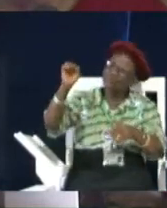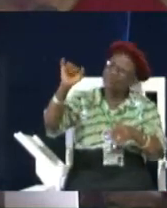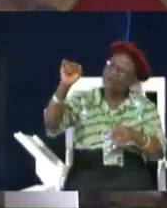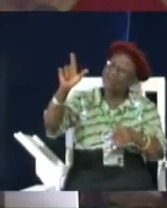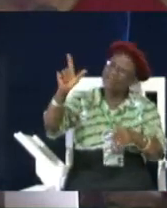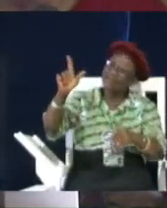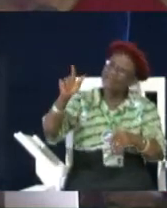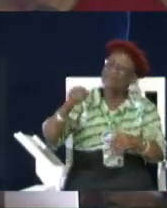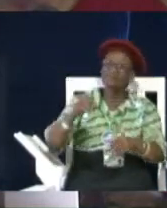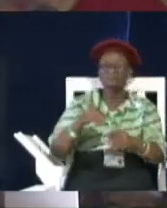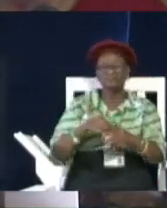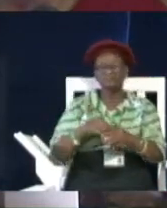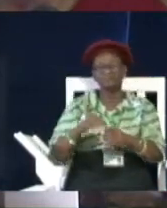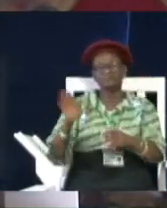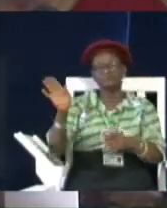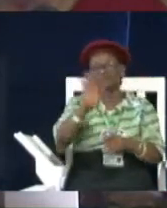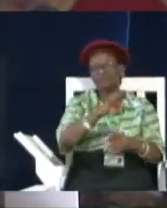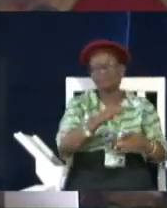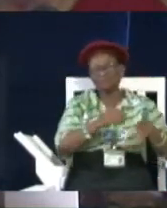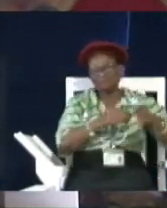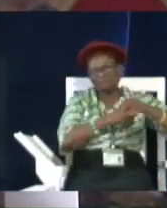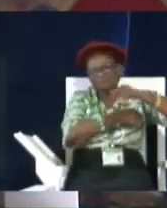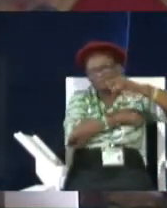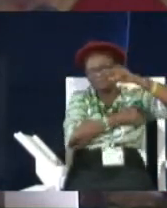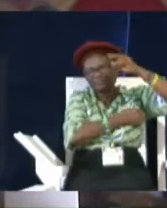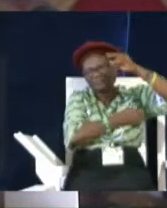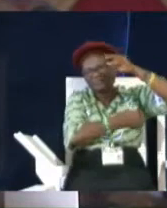And the doctor says they are very suspicious of it.